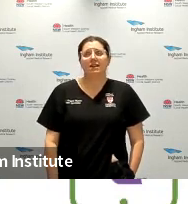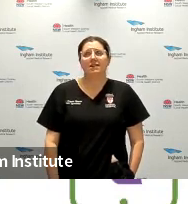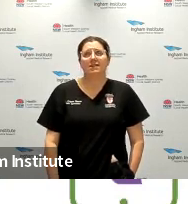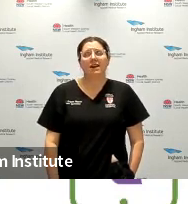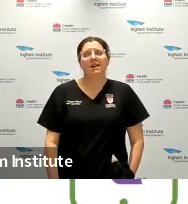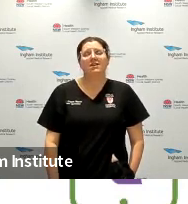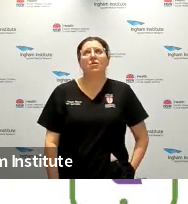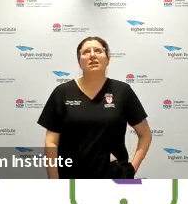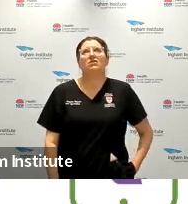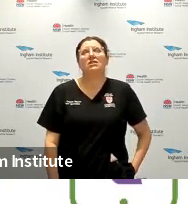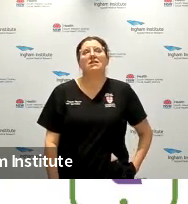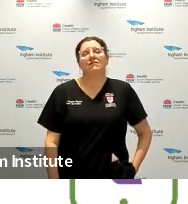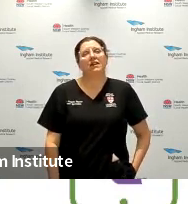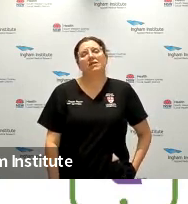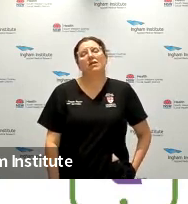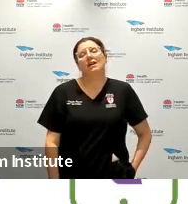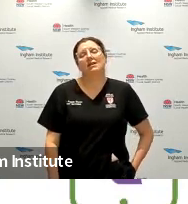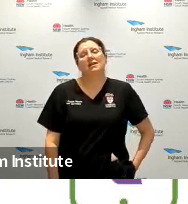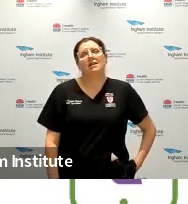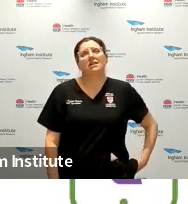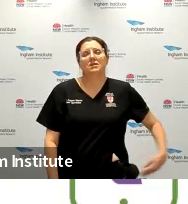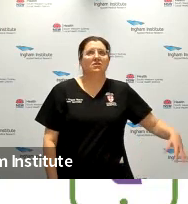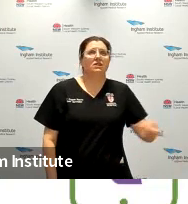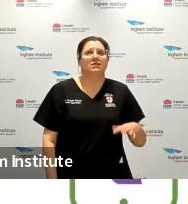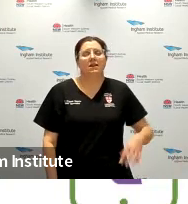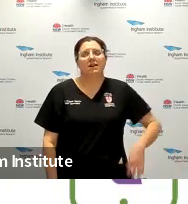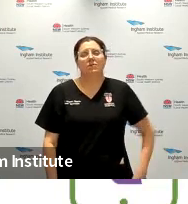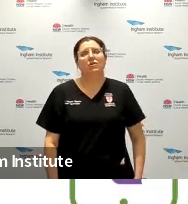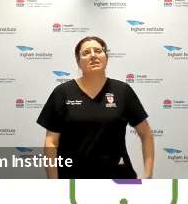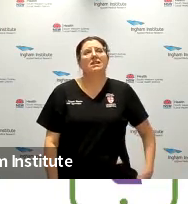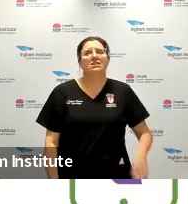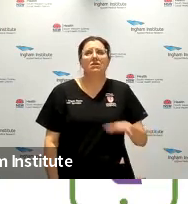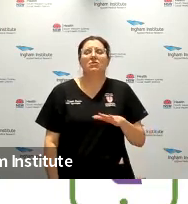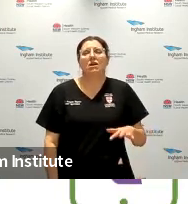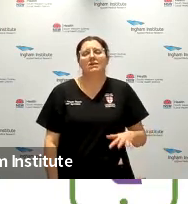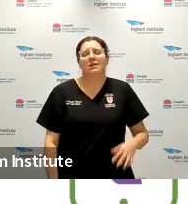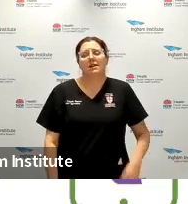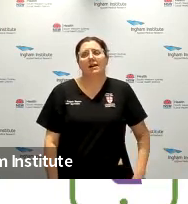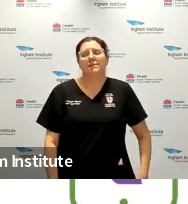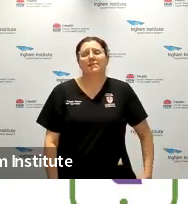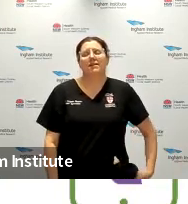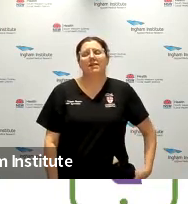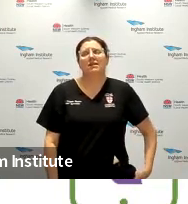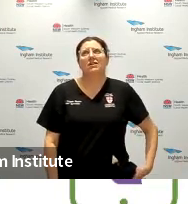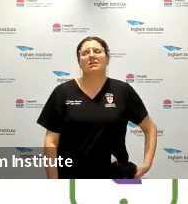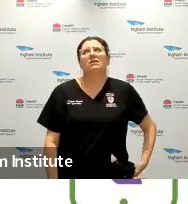factors. It is a quite unique way that obstetrics works in that it's really quite